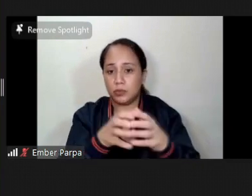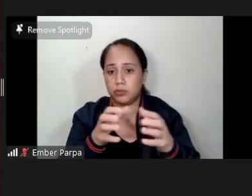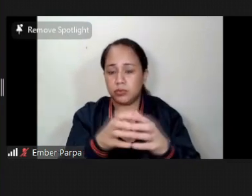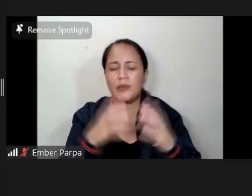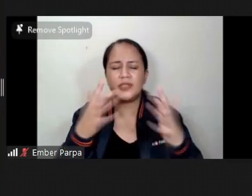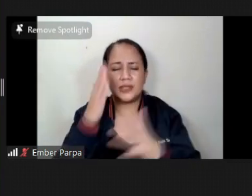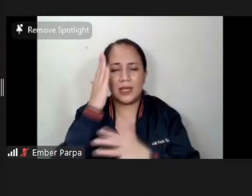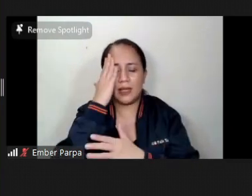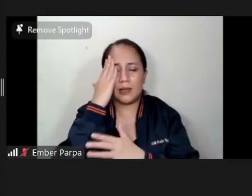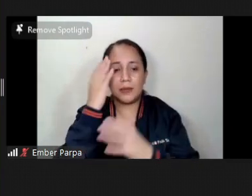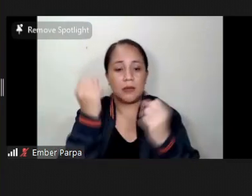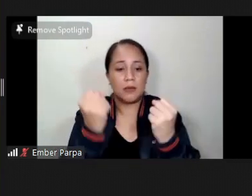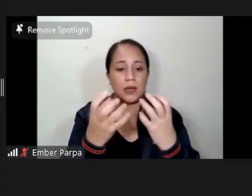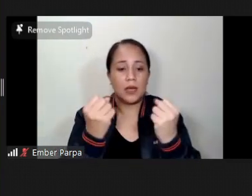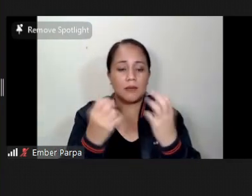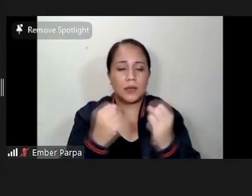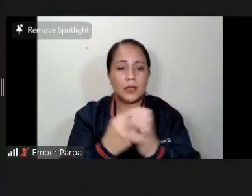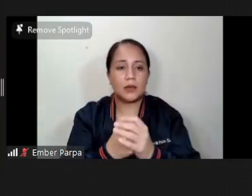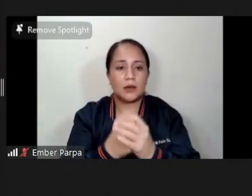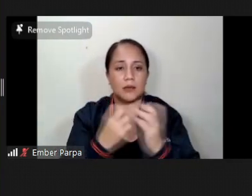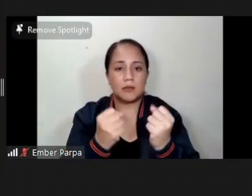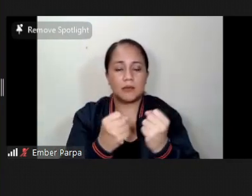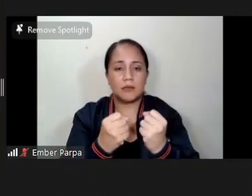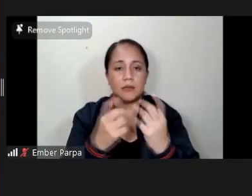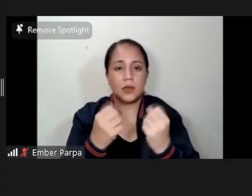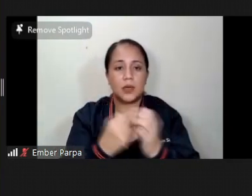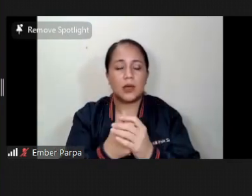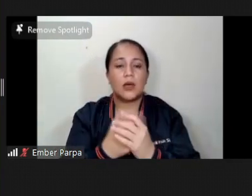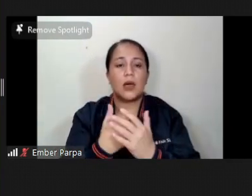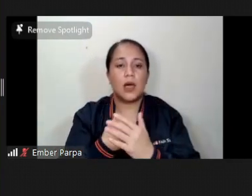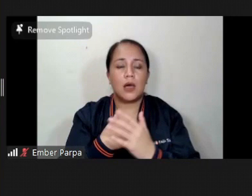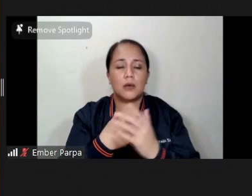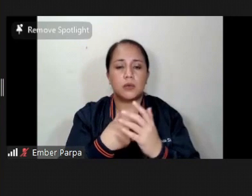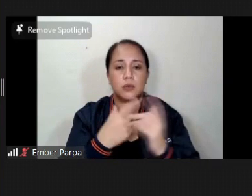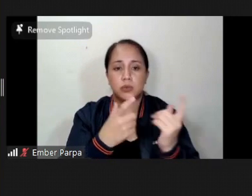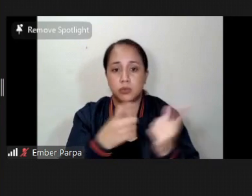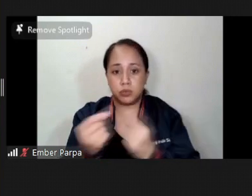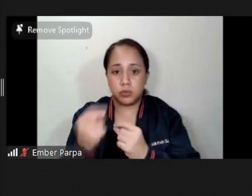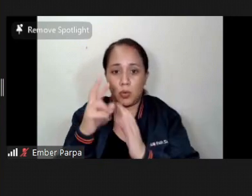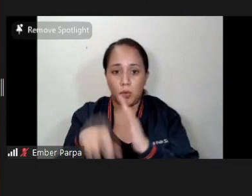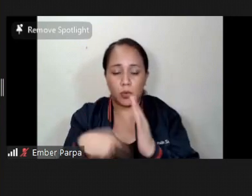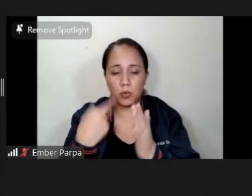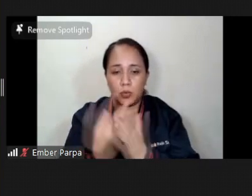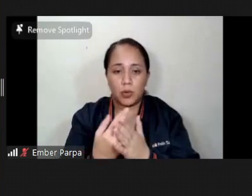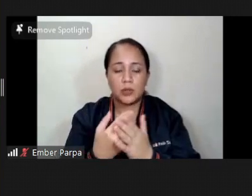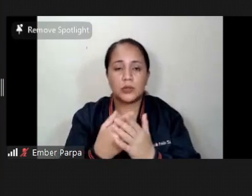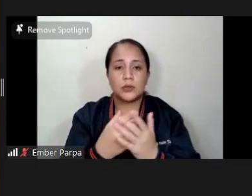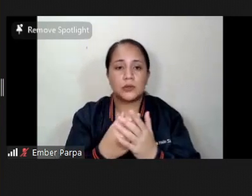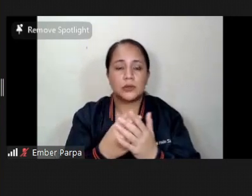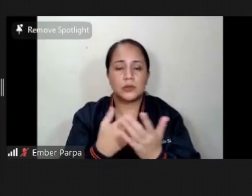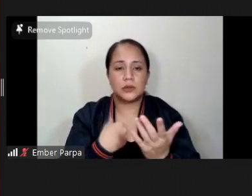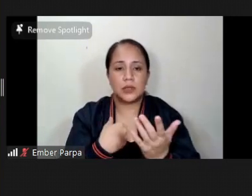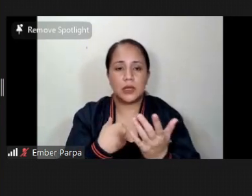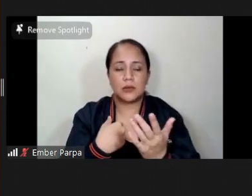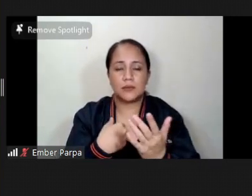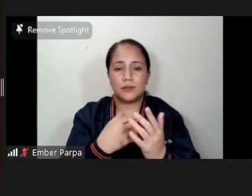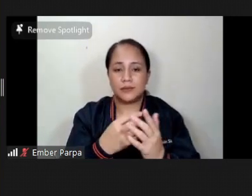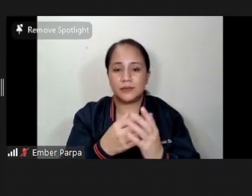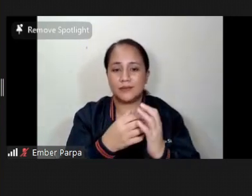na marami at malaki ang kanilang gampanin o role sa ikakabuti naming mga